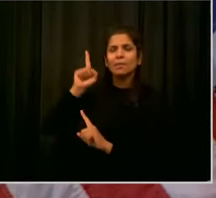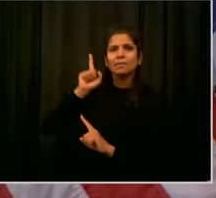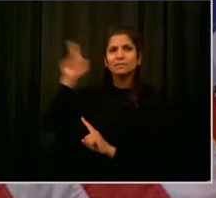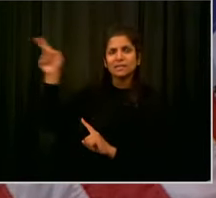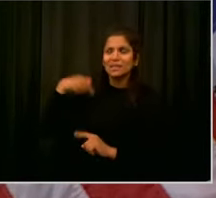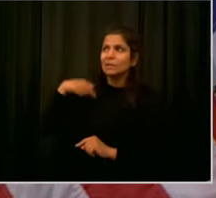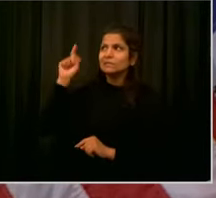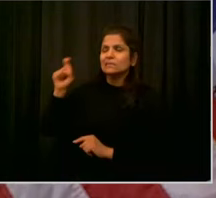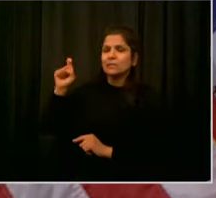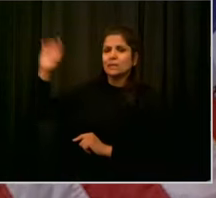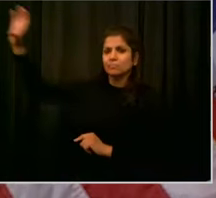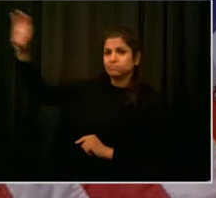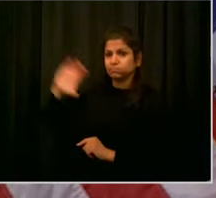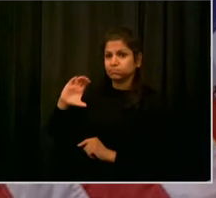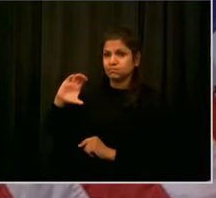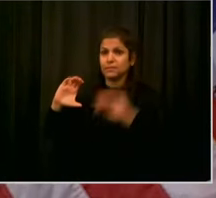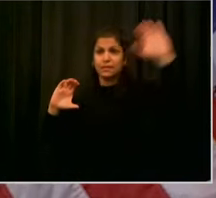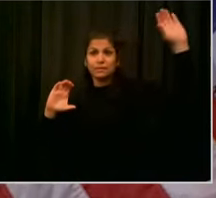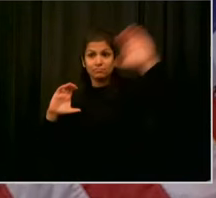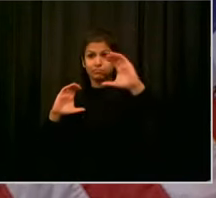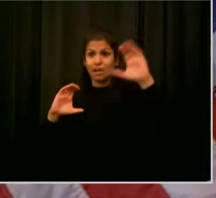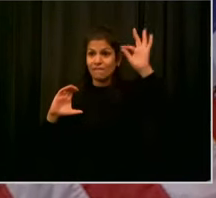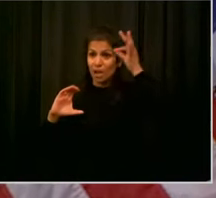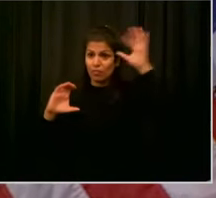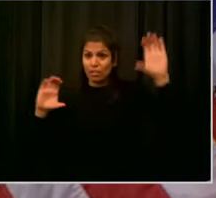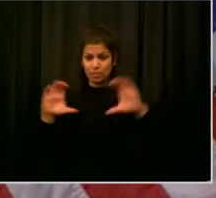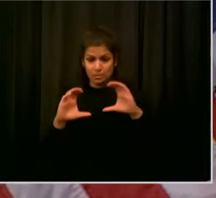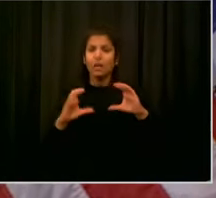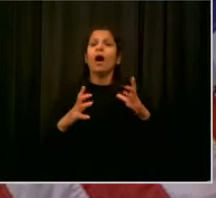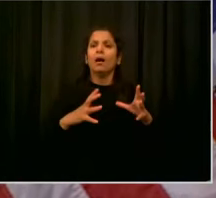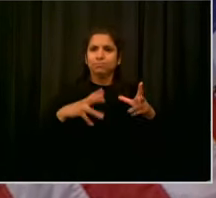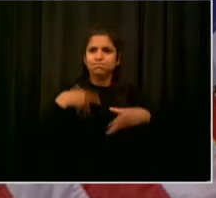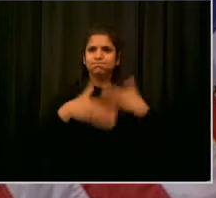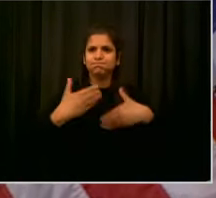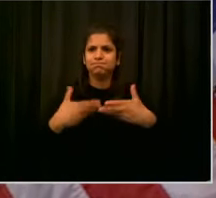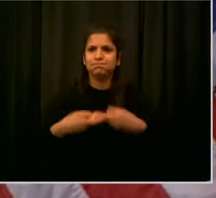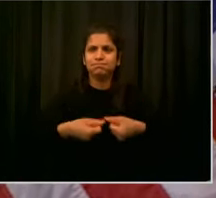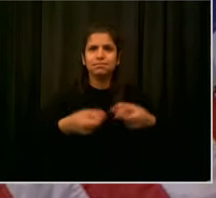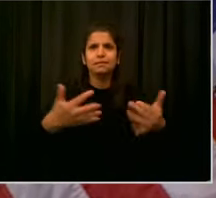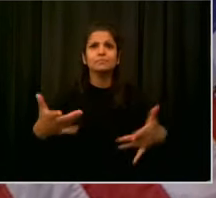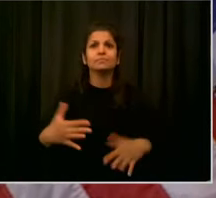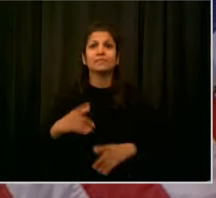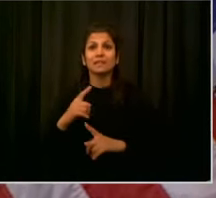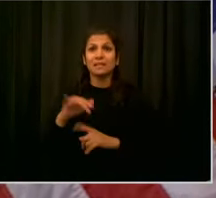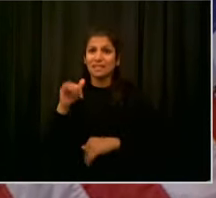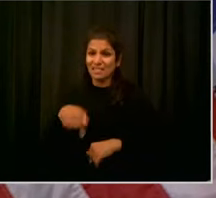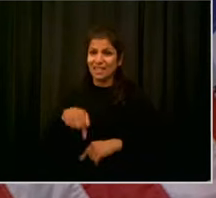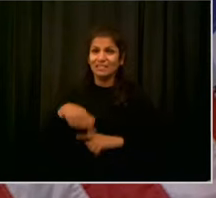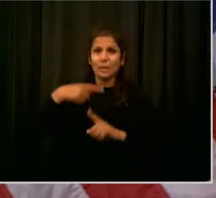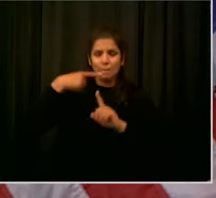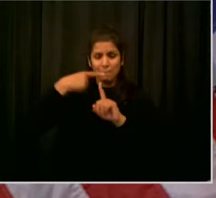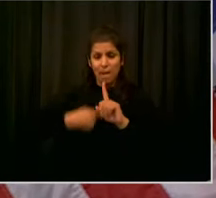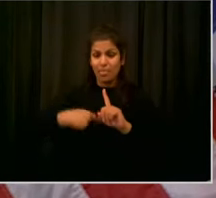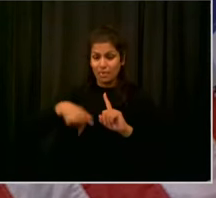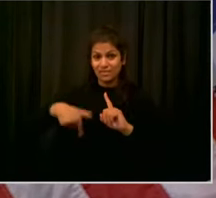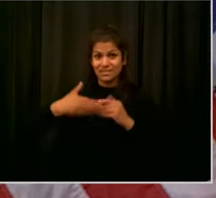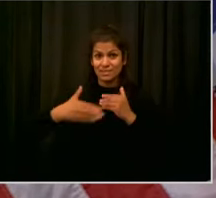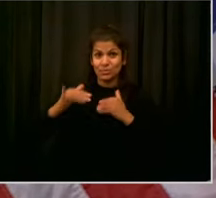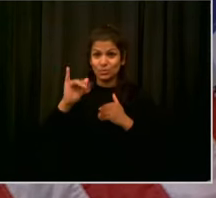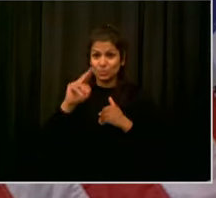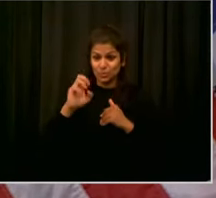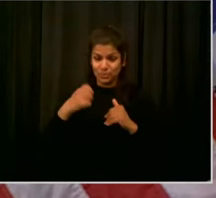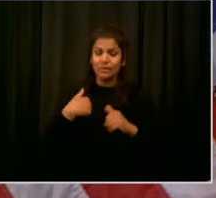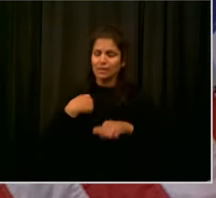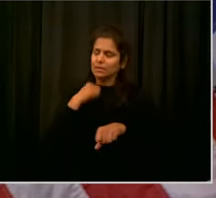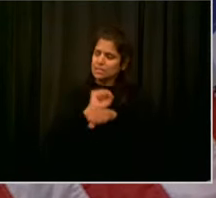able to do a lot more for young people. If we don't get that, we're going to be in a horrible, horrible situation where we're going to be having to cut back city government across the